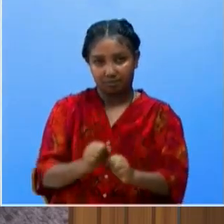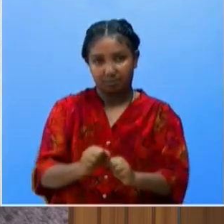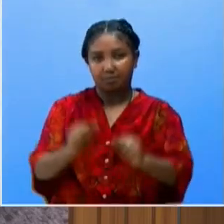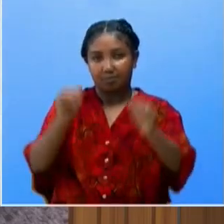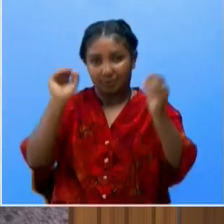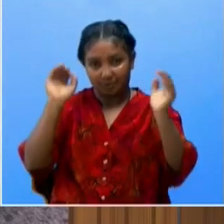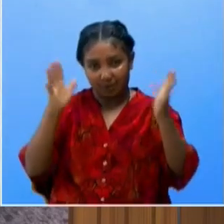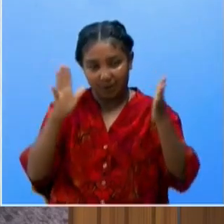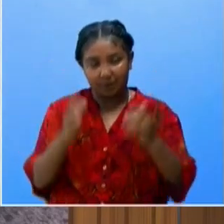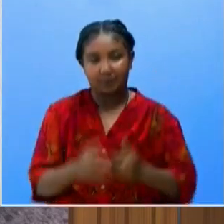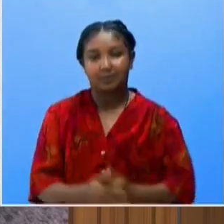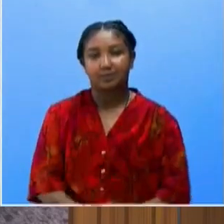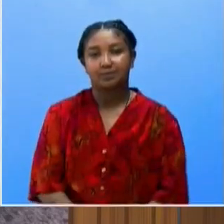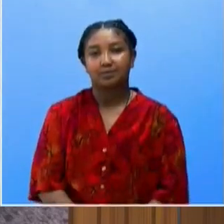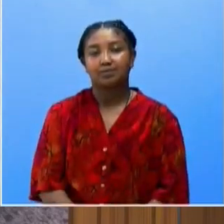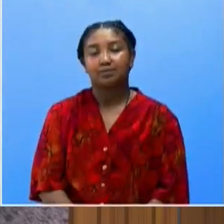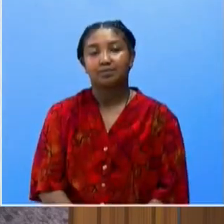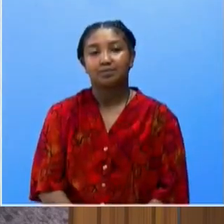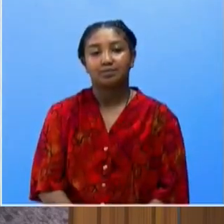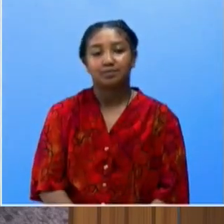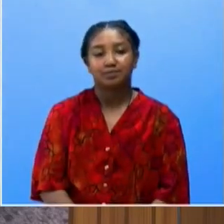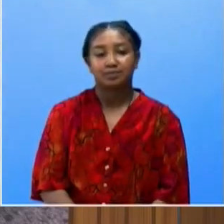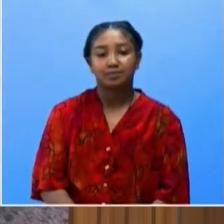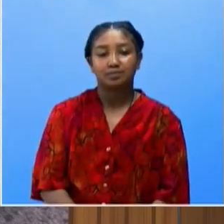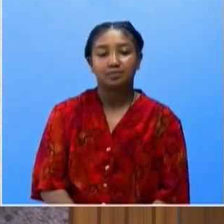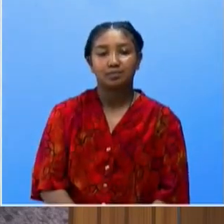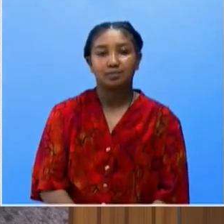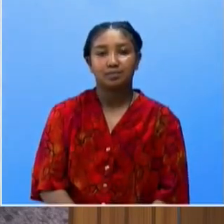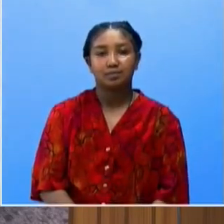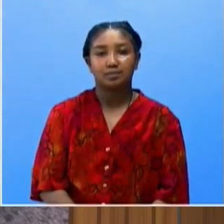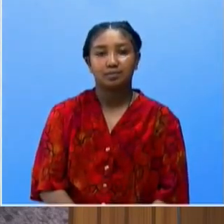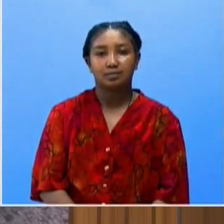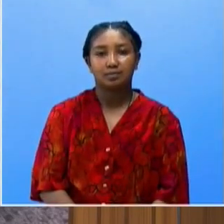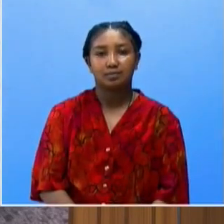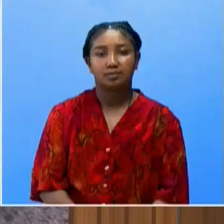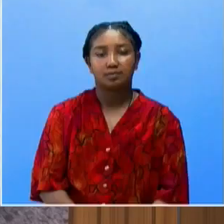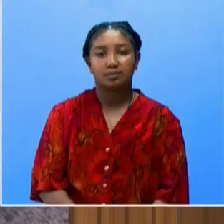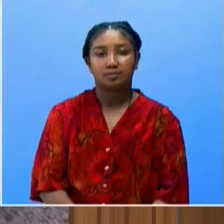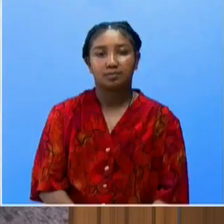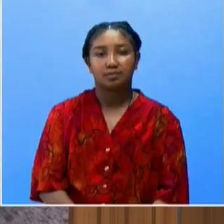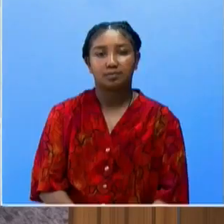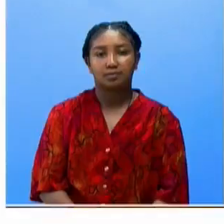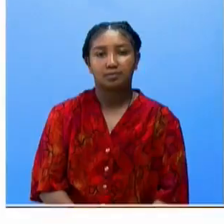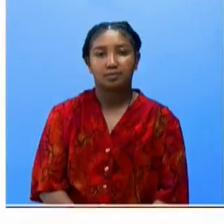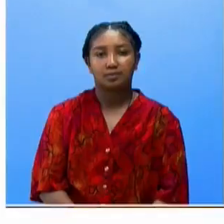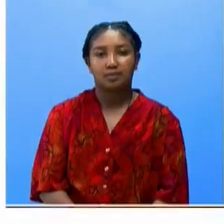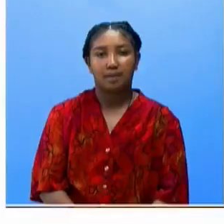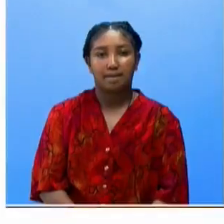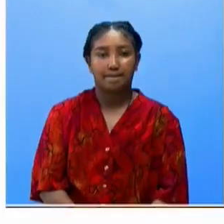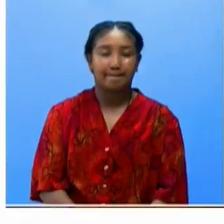yeah? Okay, come on. Let's get about